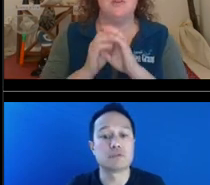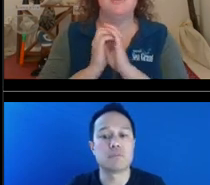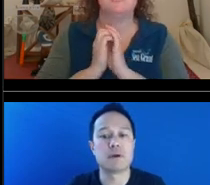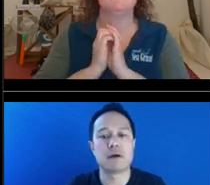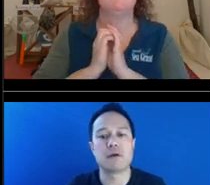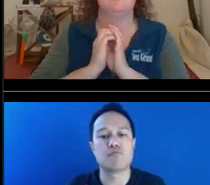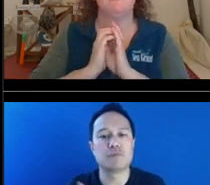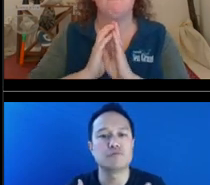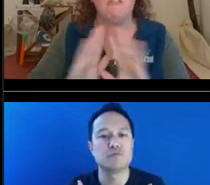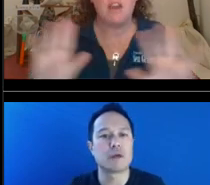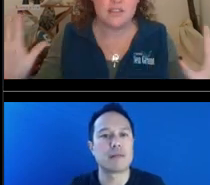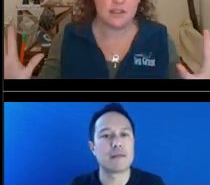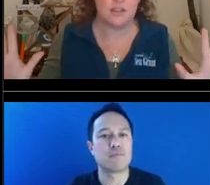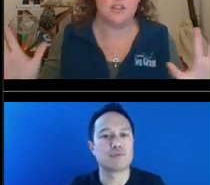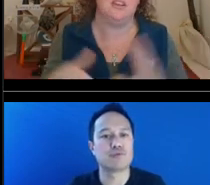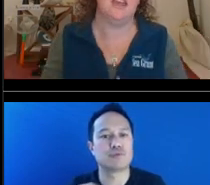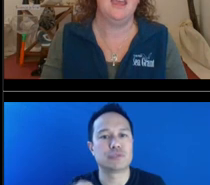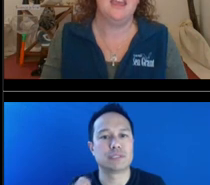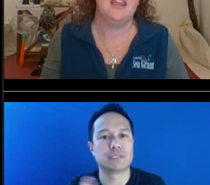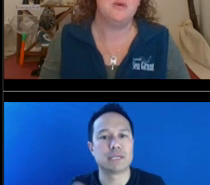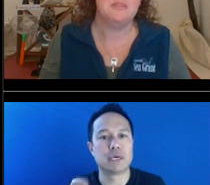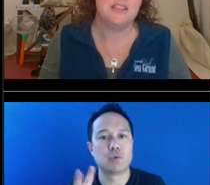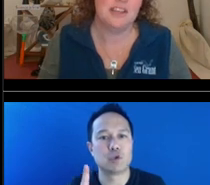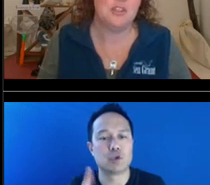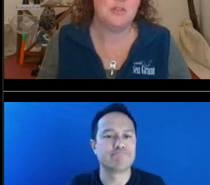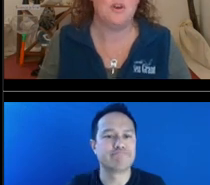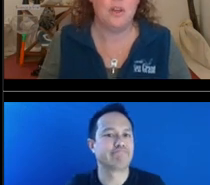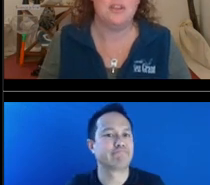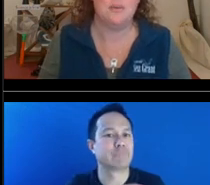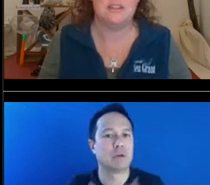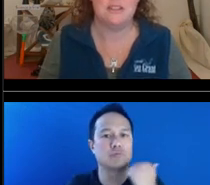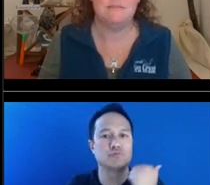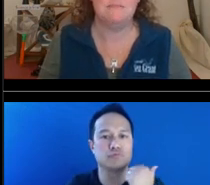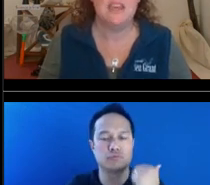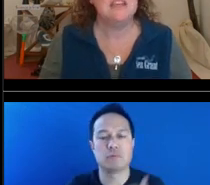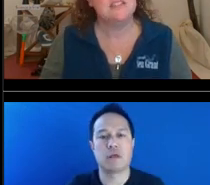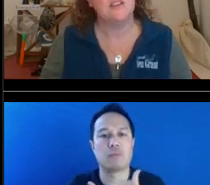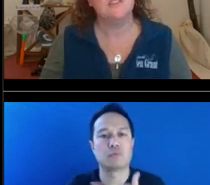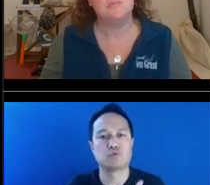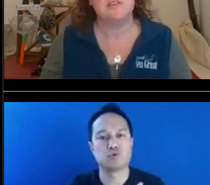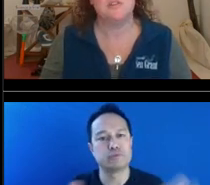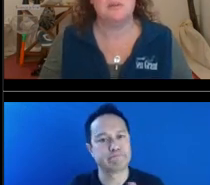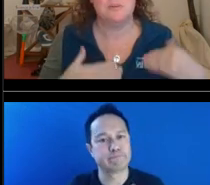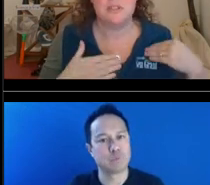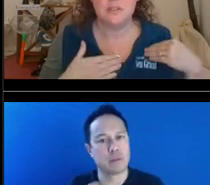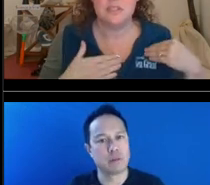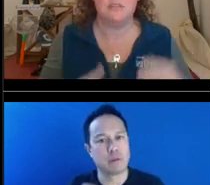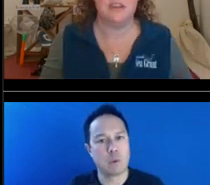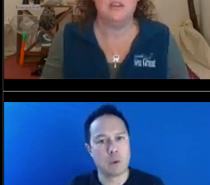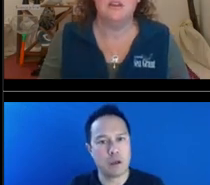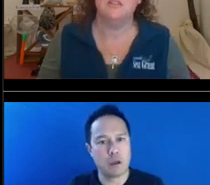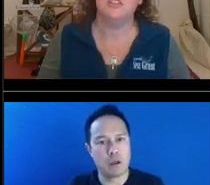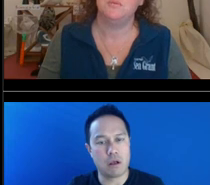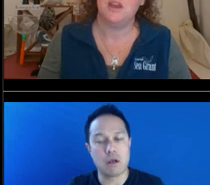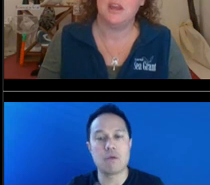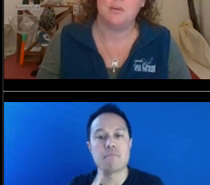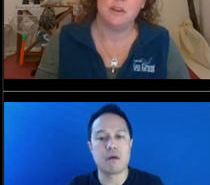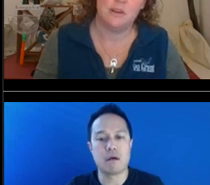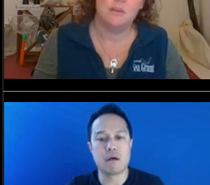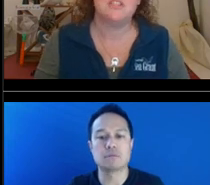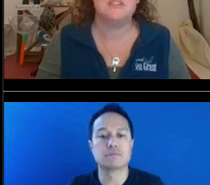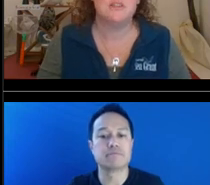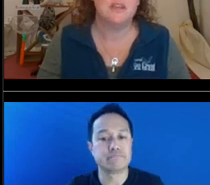Collaboration Network, which is spread across the country and helps connect you to all that NOAA does. It's also sponsored by Woods Hole Sea Grant, which is